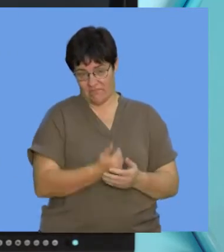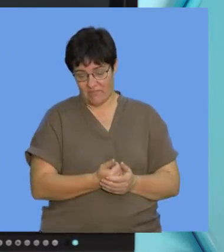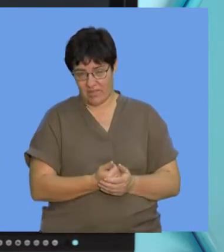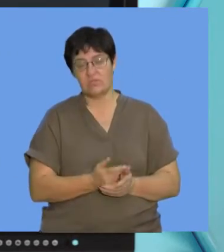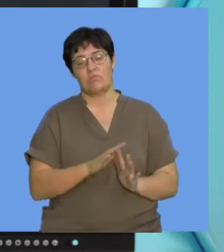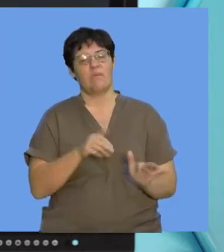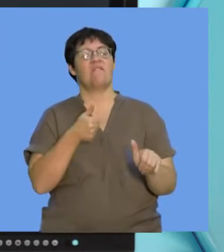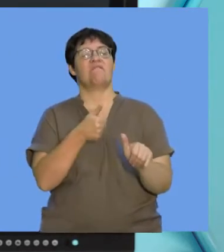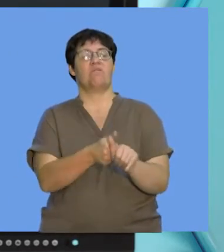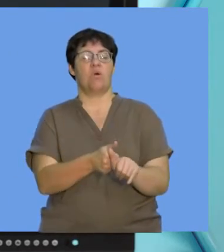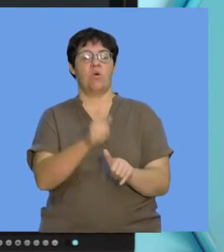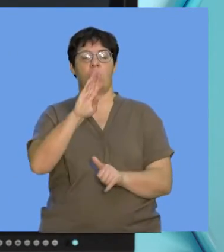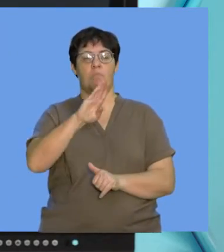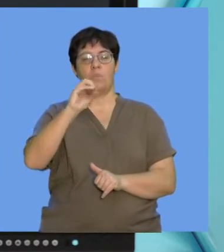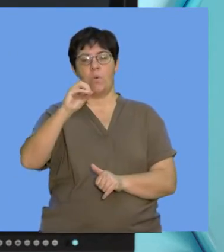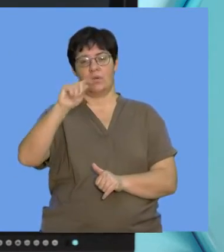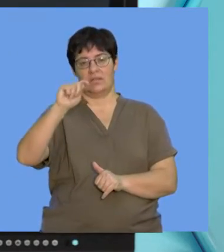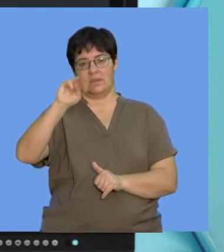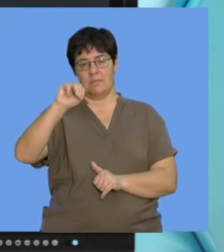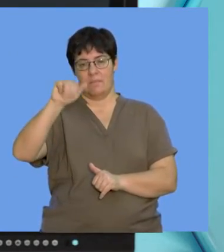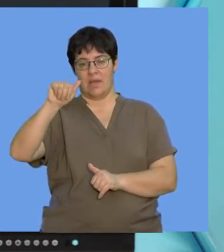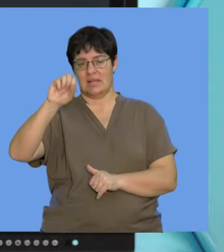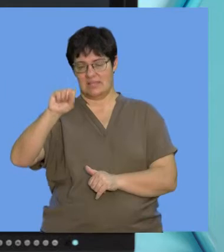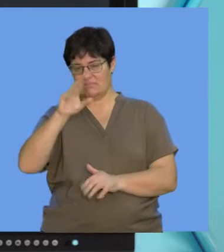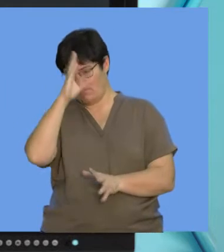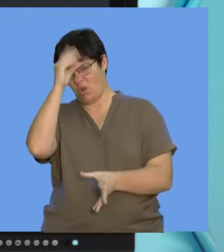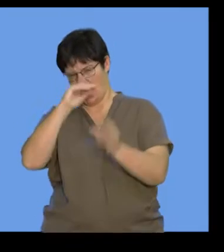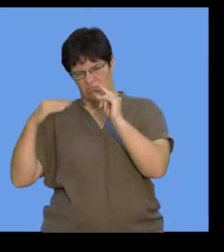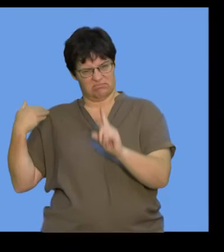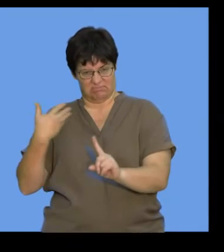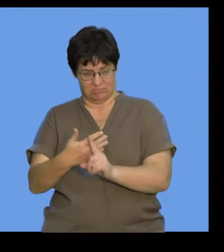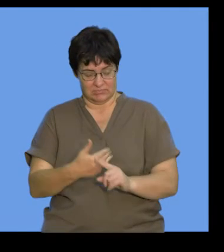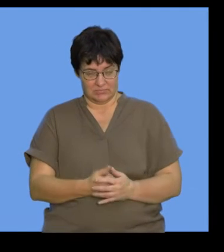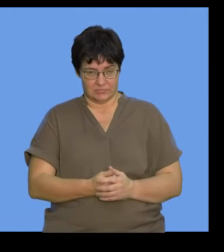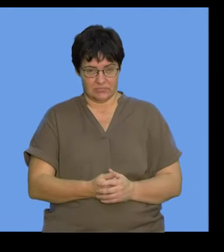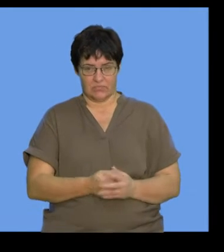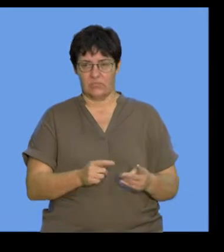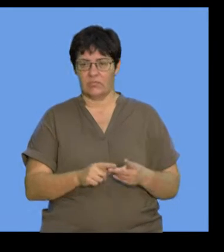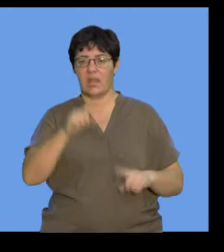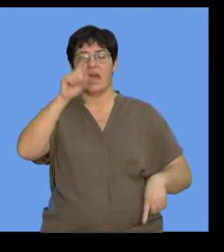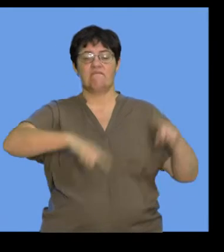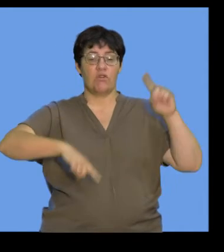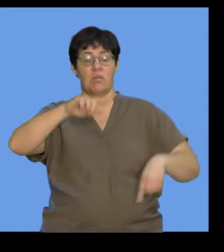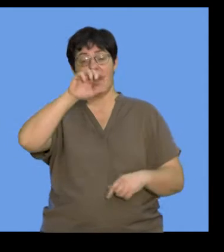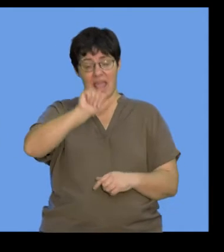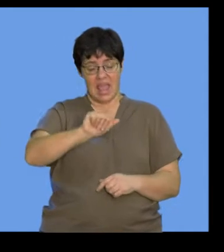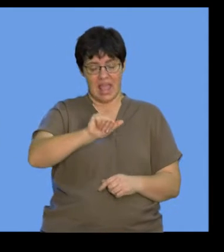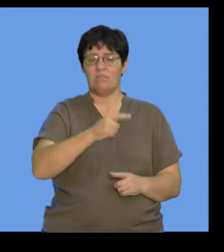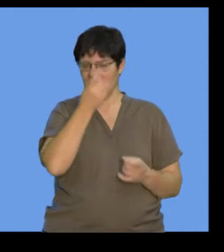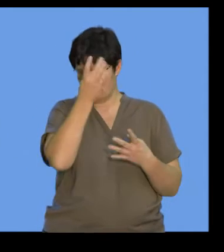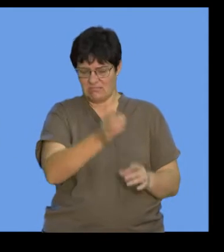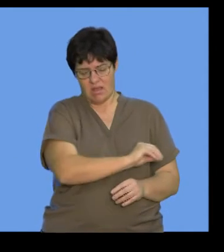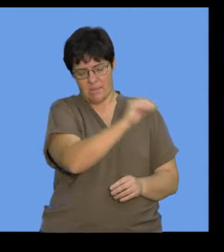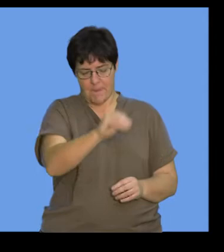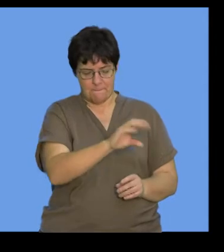just to follow that BODMAS that we've been learning when it comes to algebra. Also, the variable A is distributed, as I just